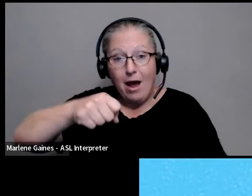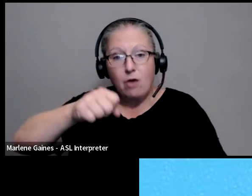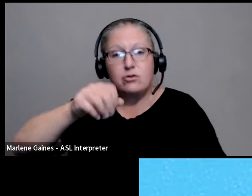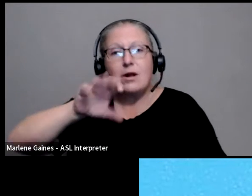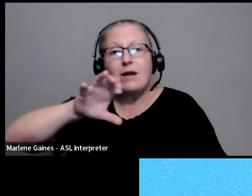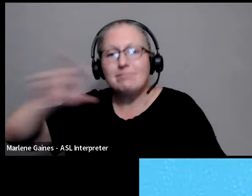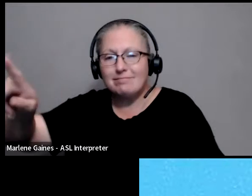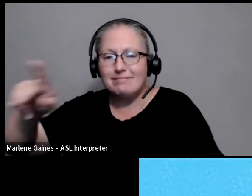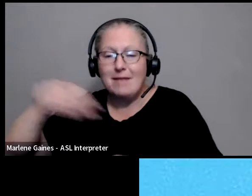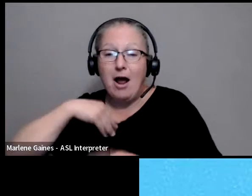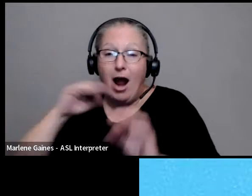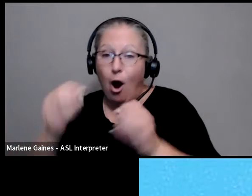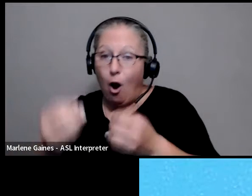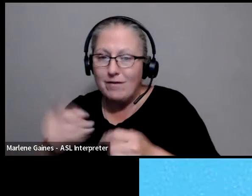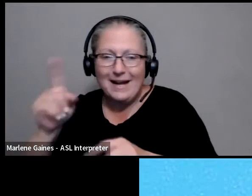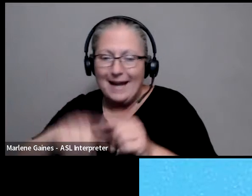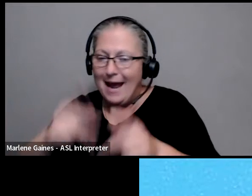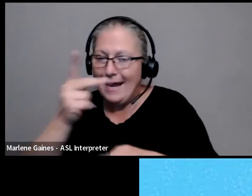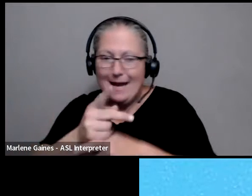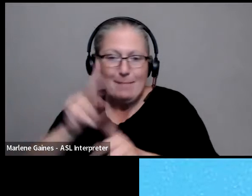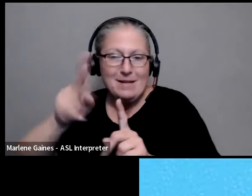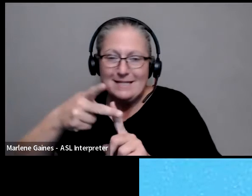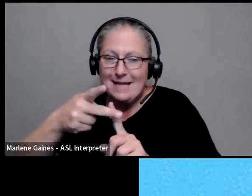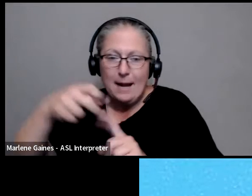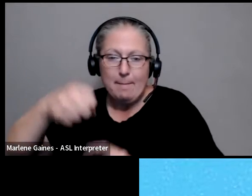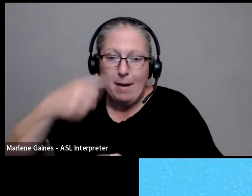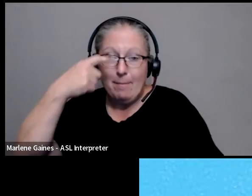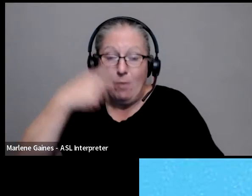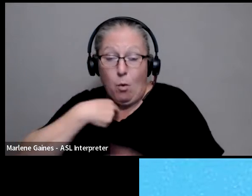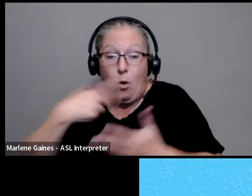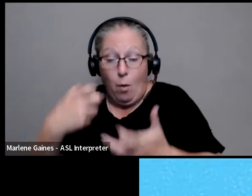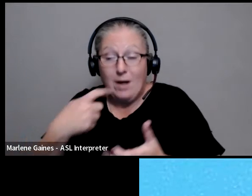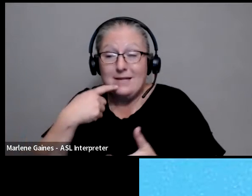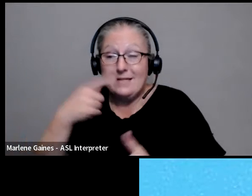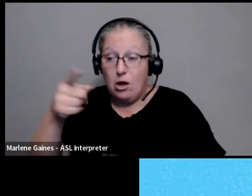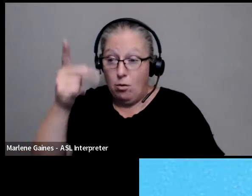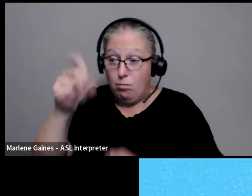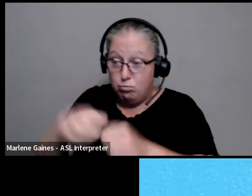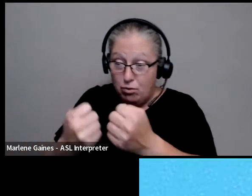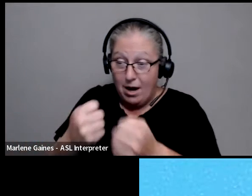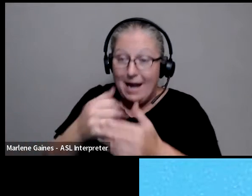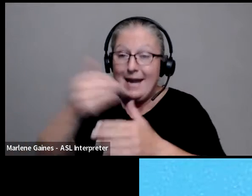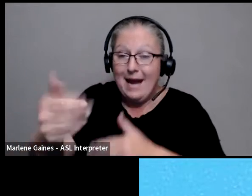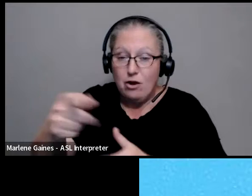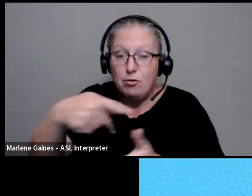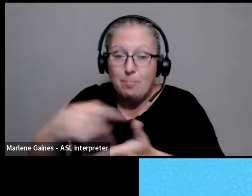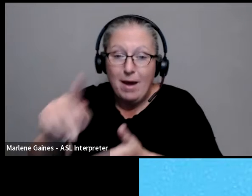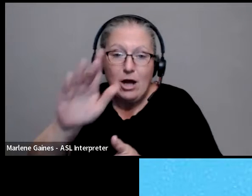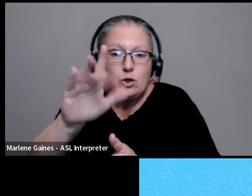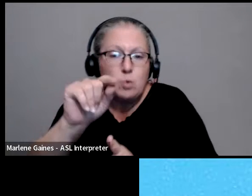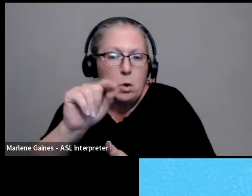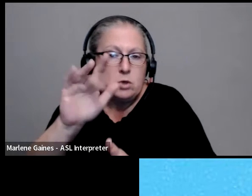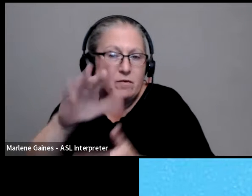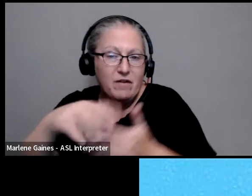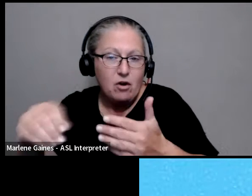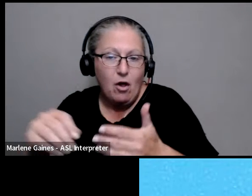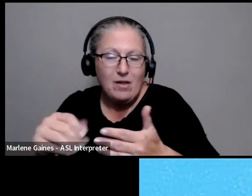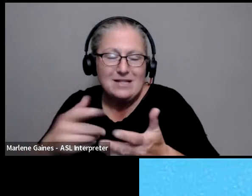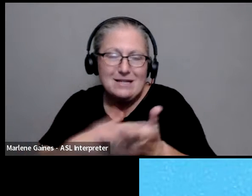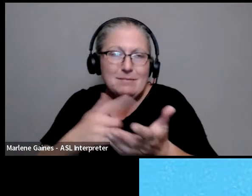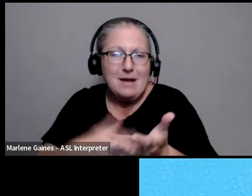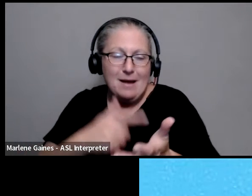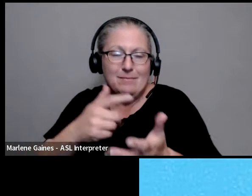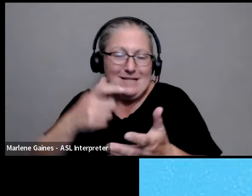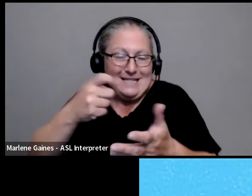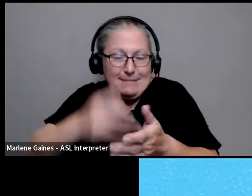second one. Because for us, while we'd like to say, hey, if you break the pouch, the next one you got to pay $20-25. It's a lot to ask for some of